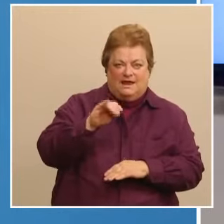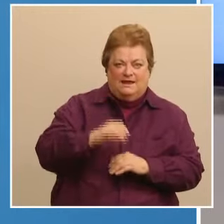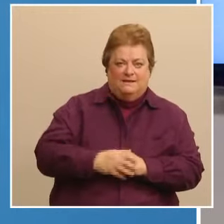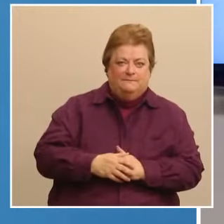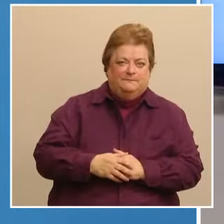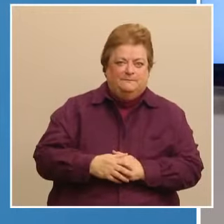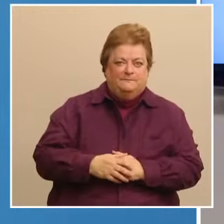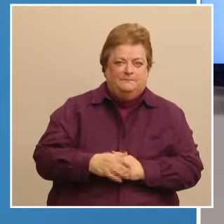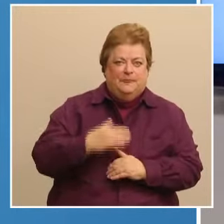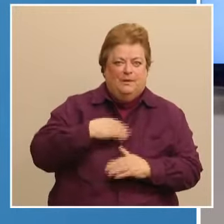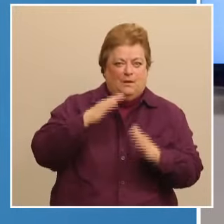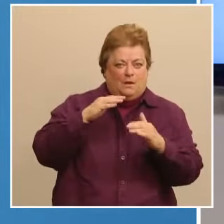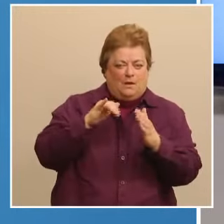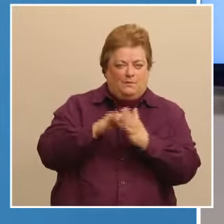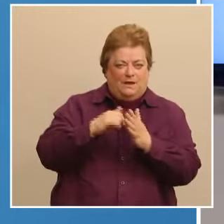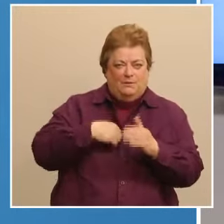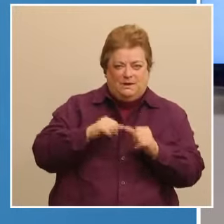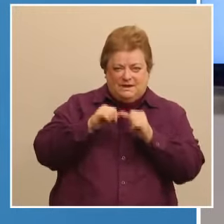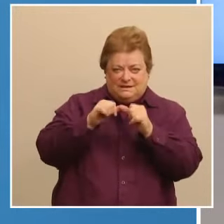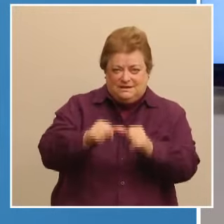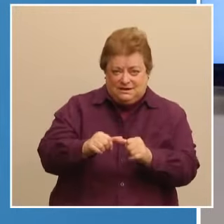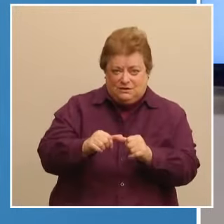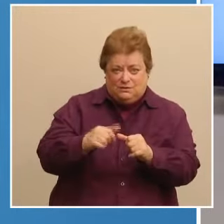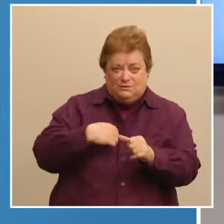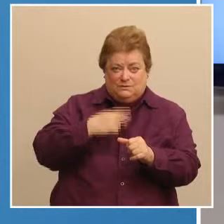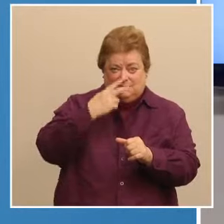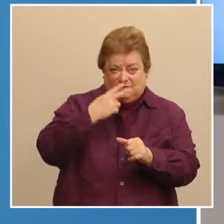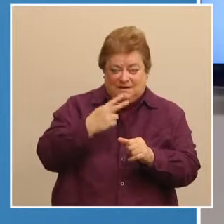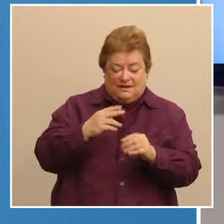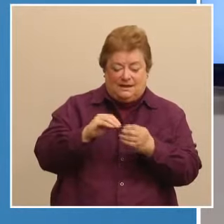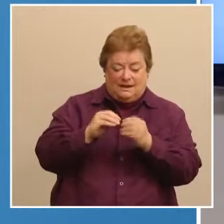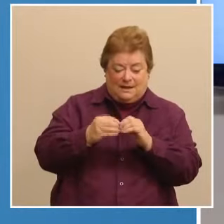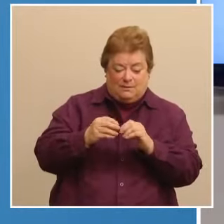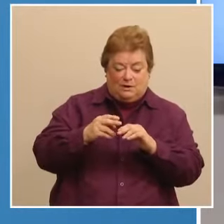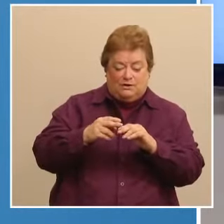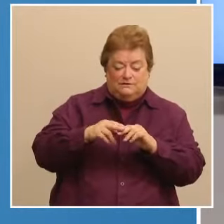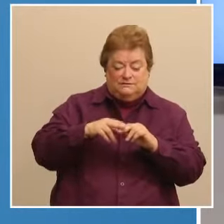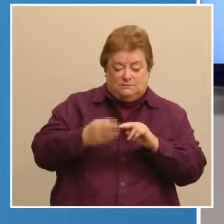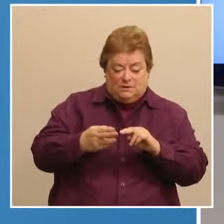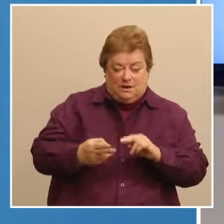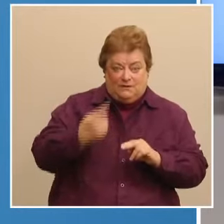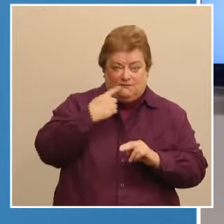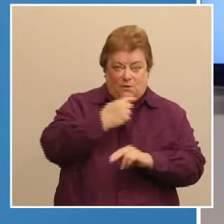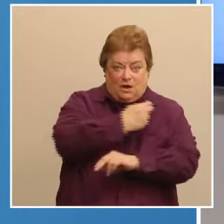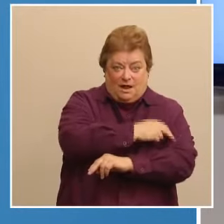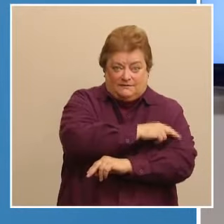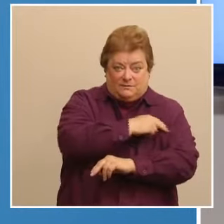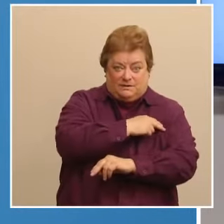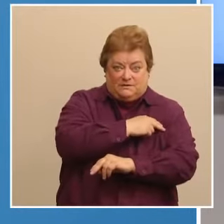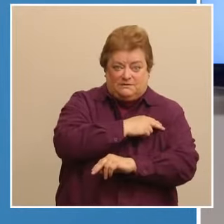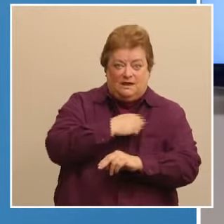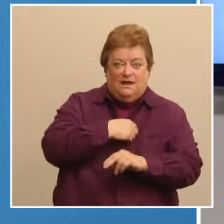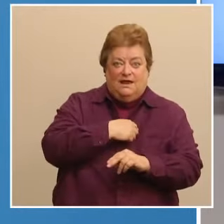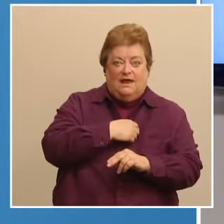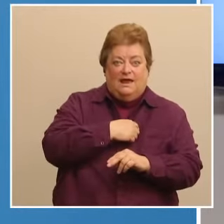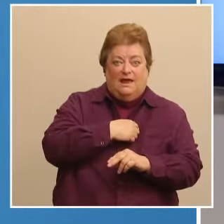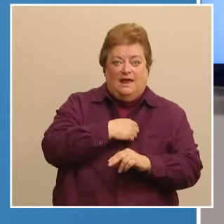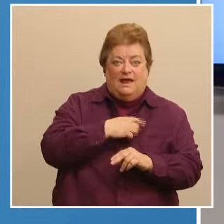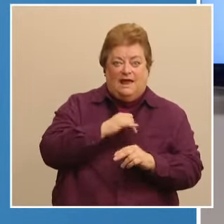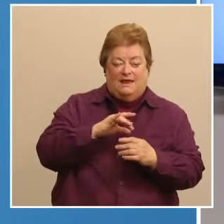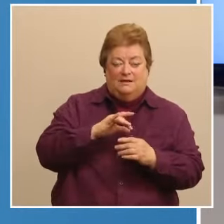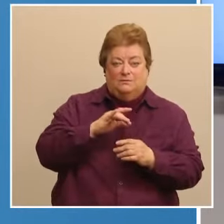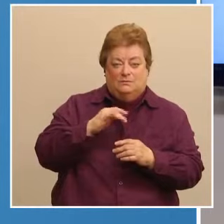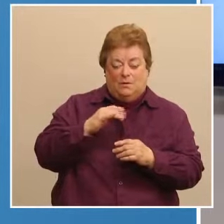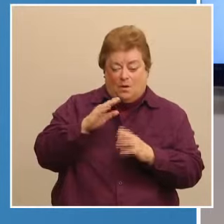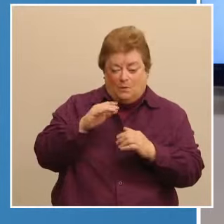population. We hope that as we continue to see lower COVID-19 hospitalizations and fewer related deaths